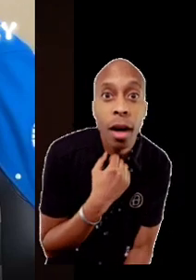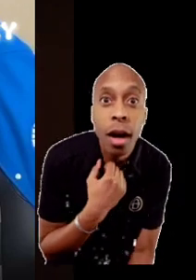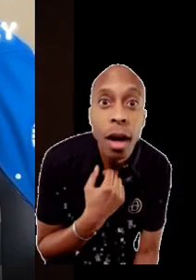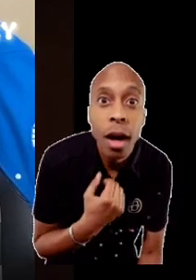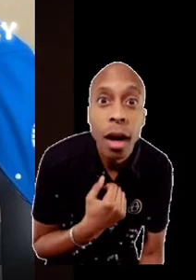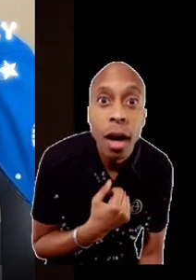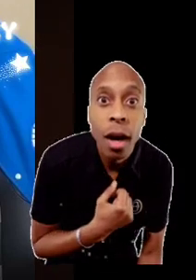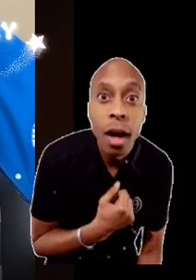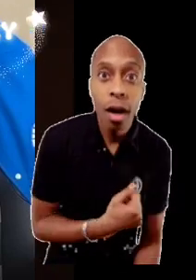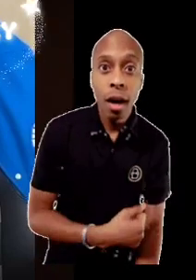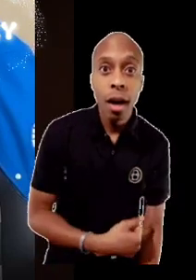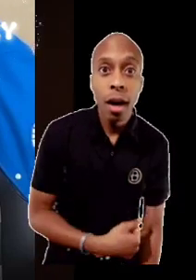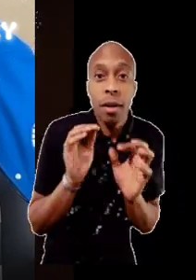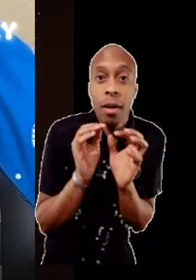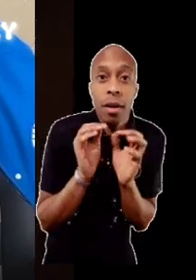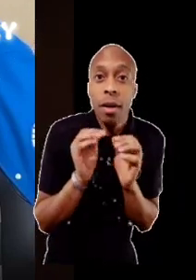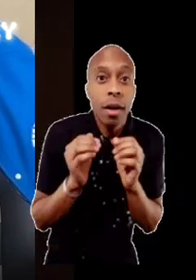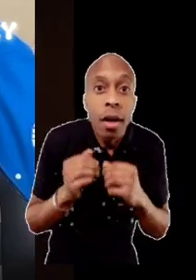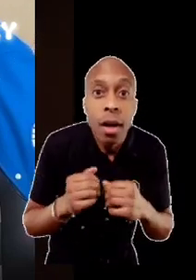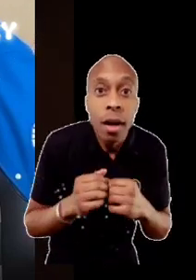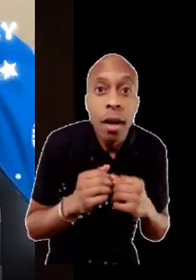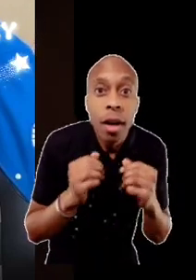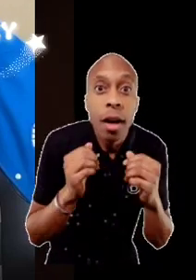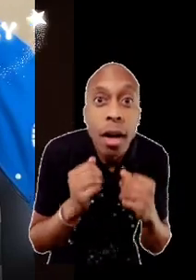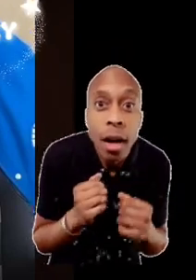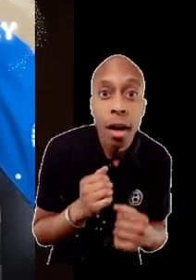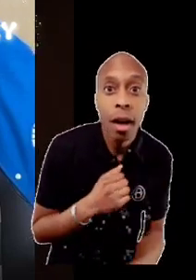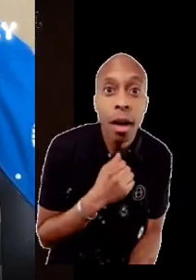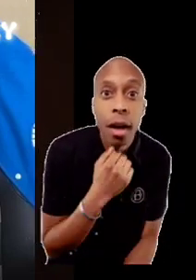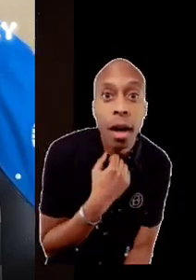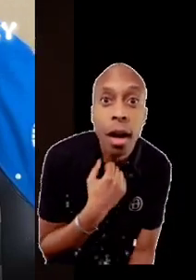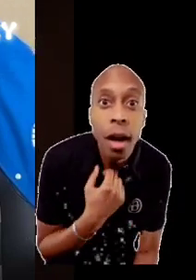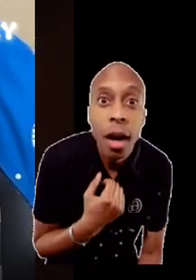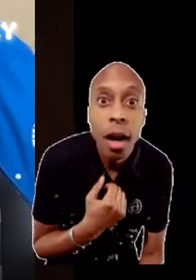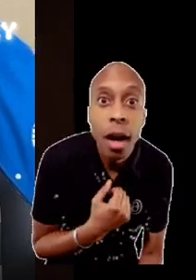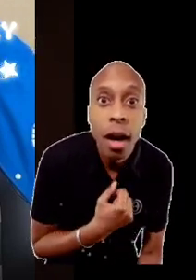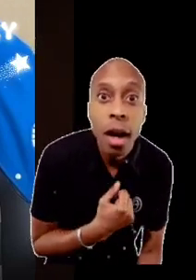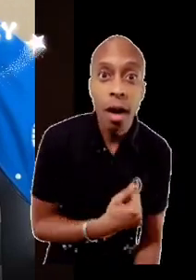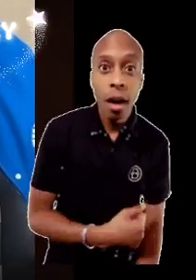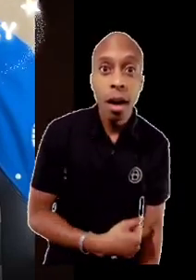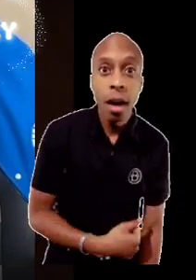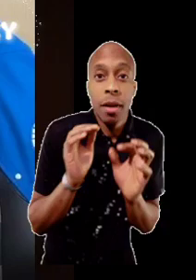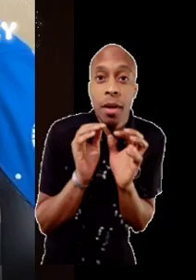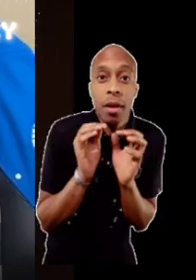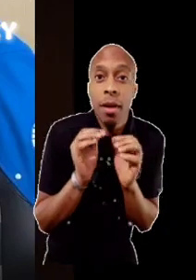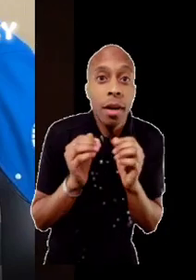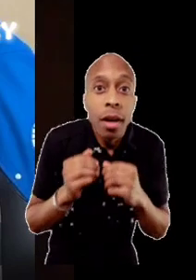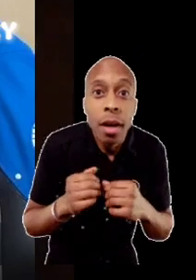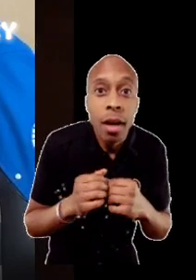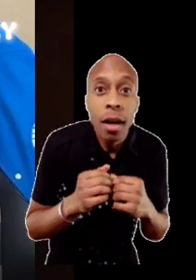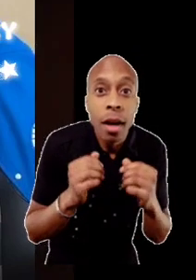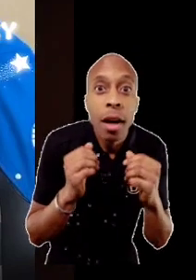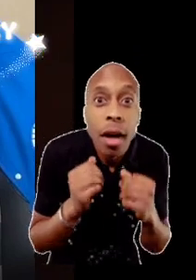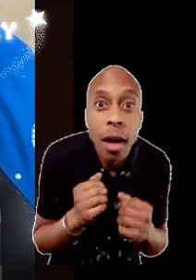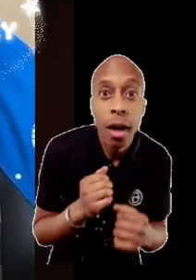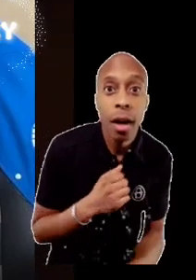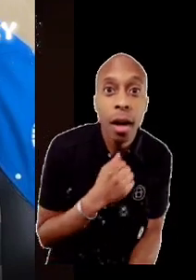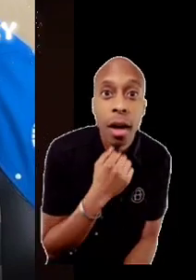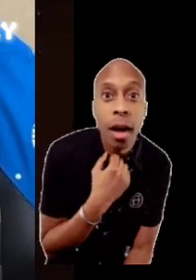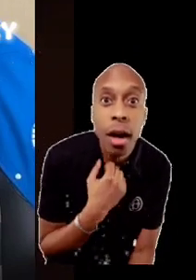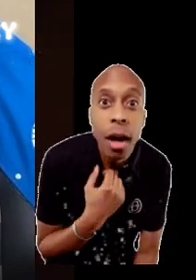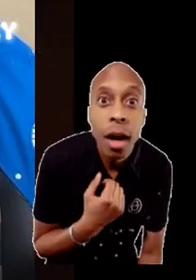lives. I just become a post everybody else. Nobody can post me. On the